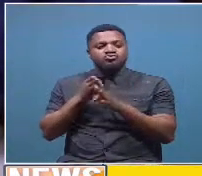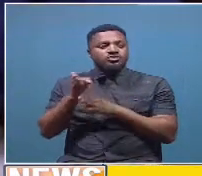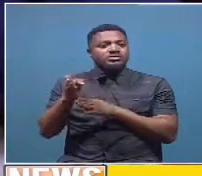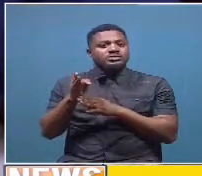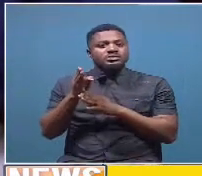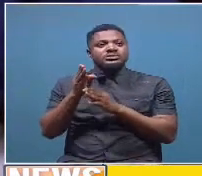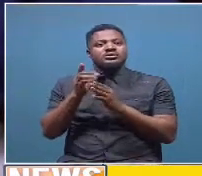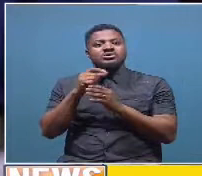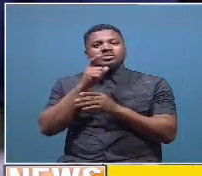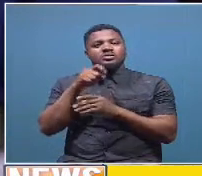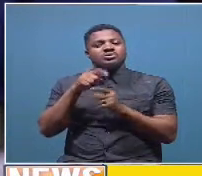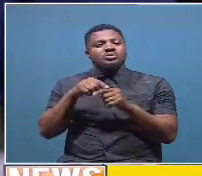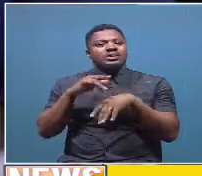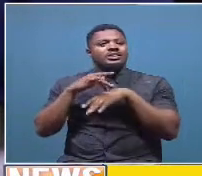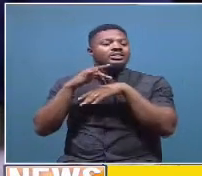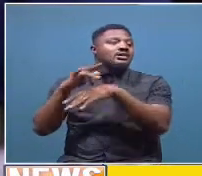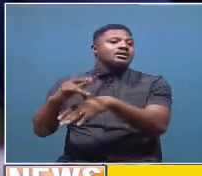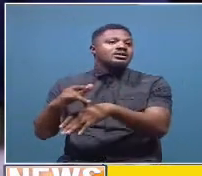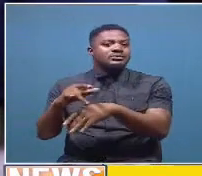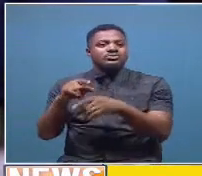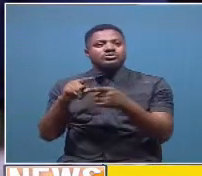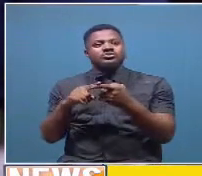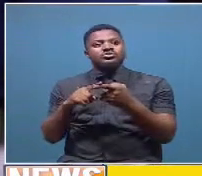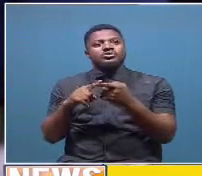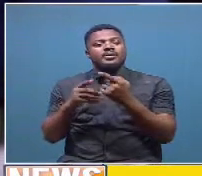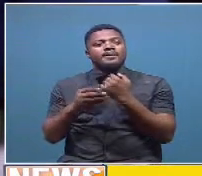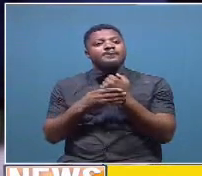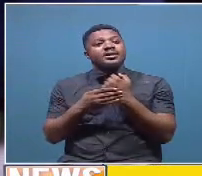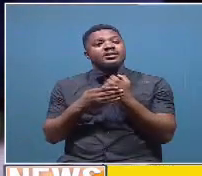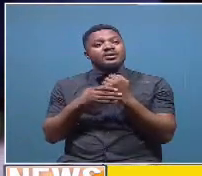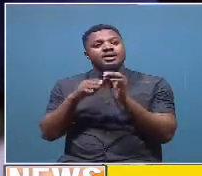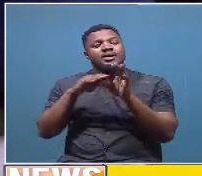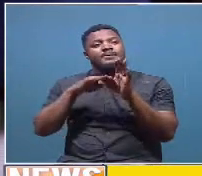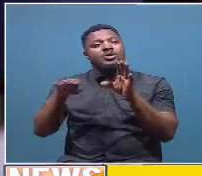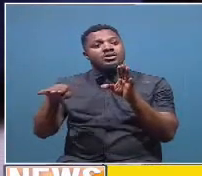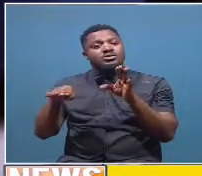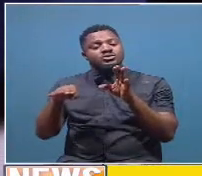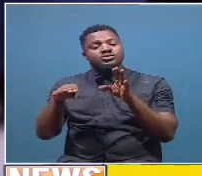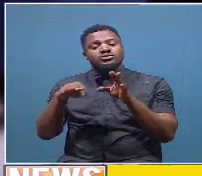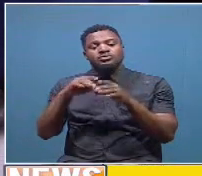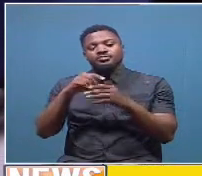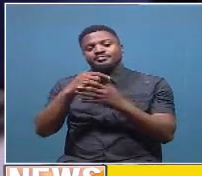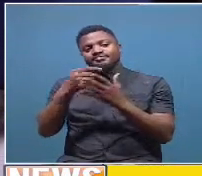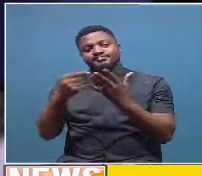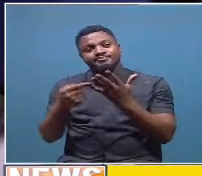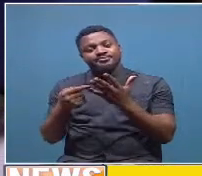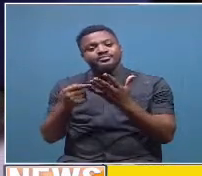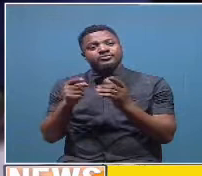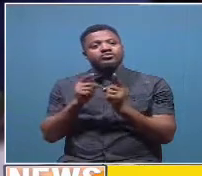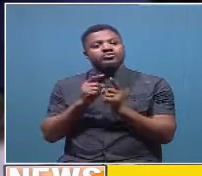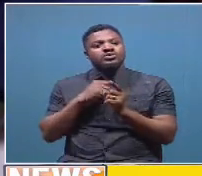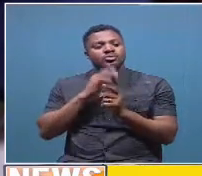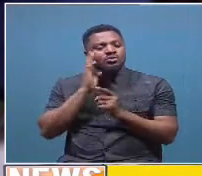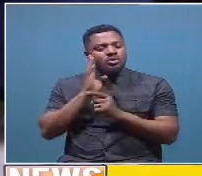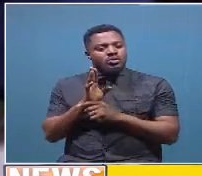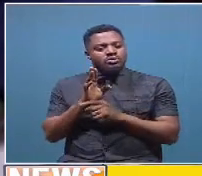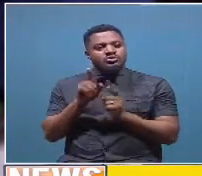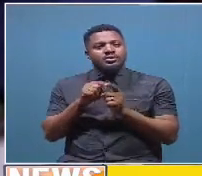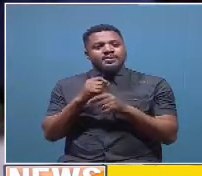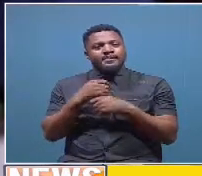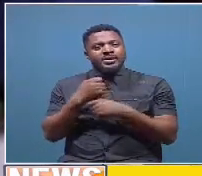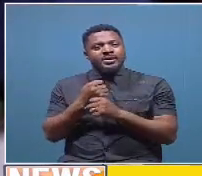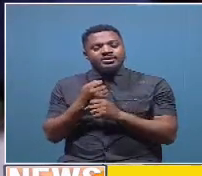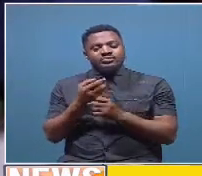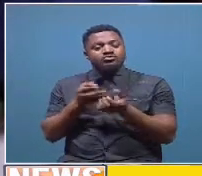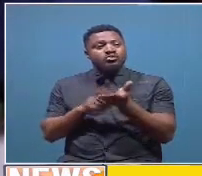SNET. You don't have to even to walk to the bank's branch, and so on and so forth. And we are going to make also